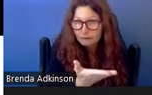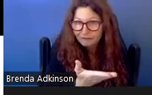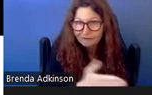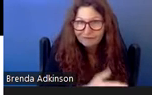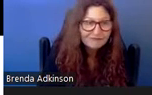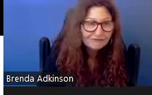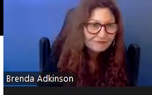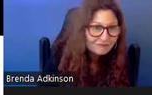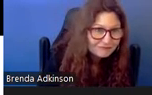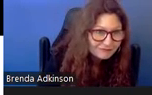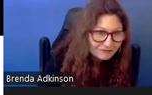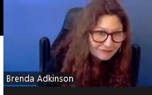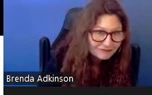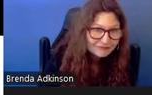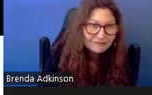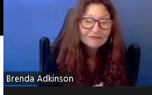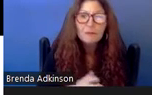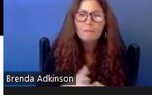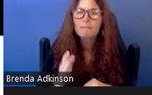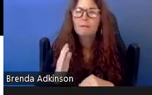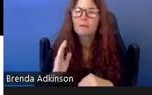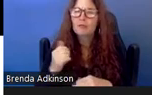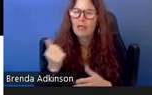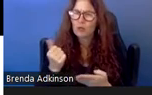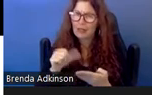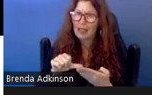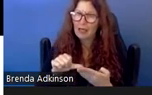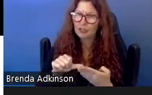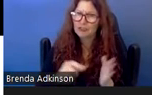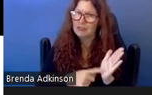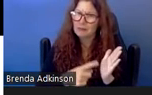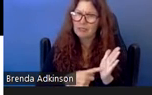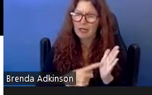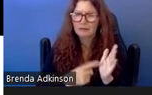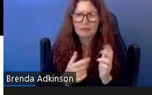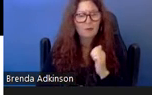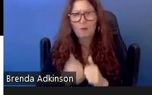Our letters often are the most important piece of